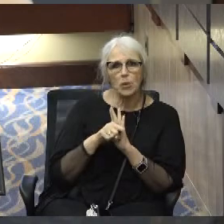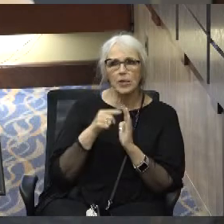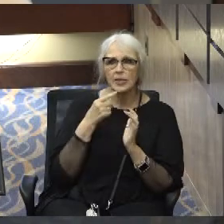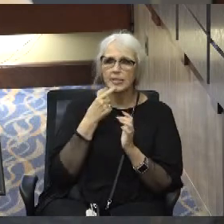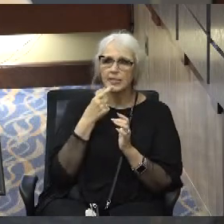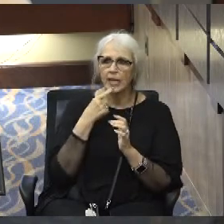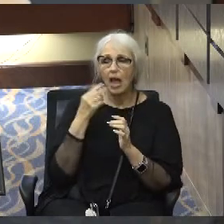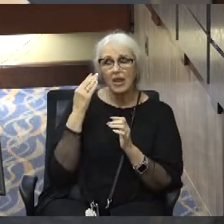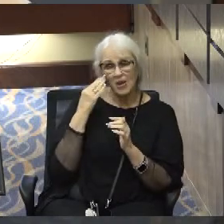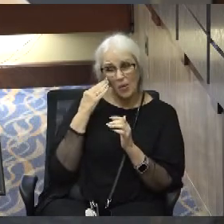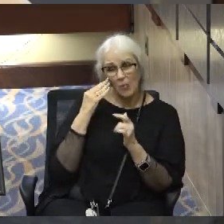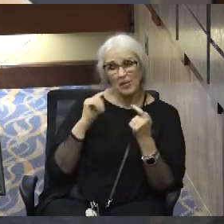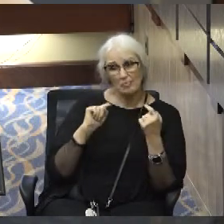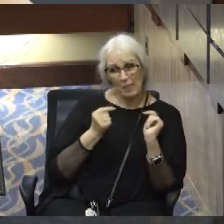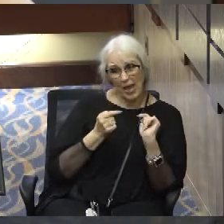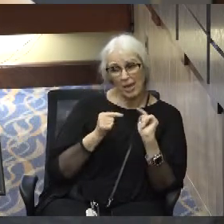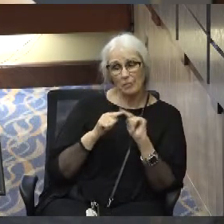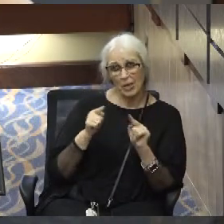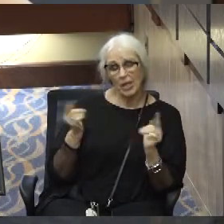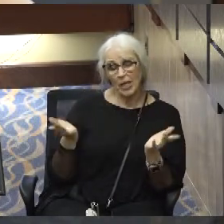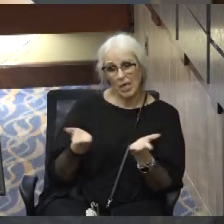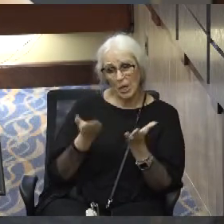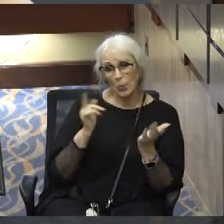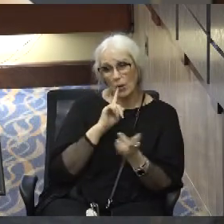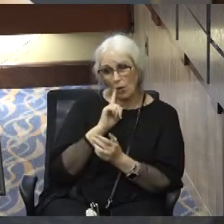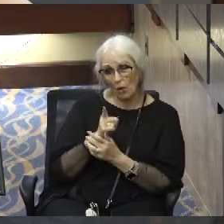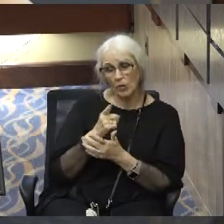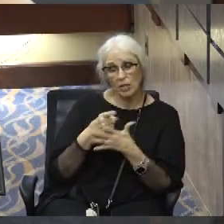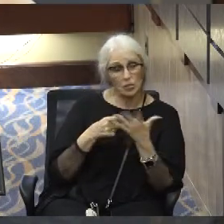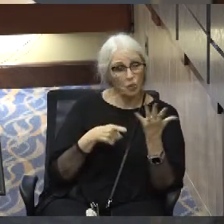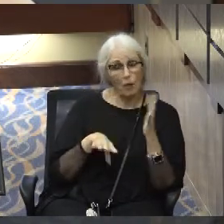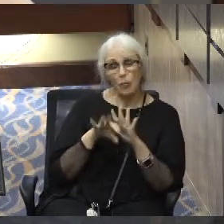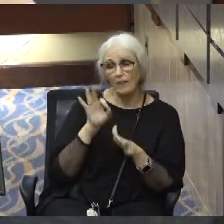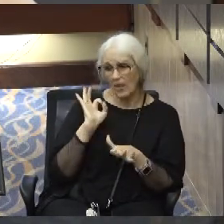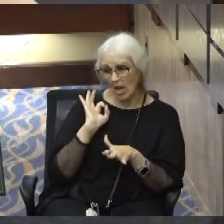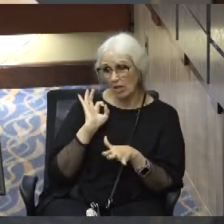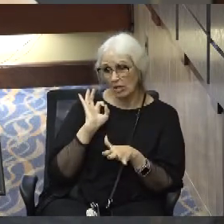that this is a pain in the butt. Here we are. This is where we are. This is what we found.